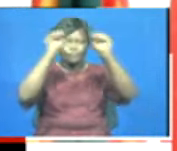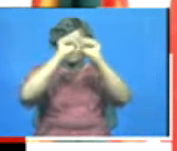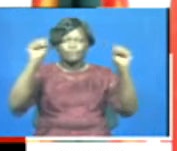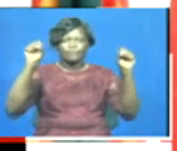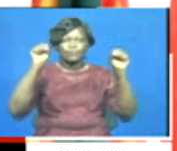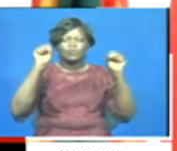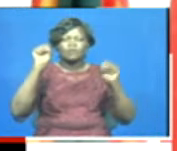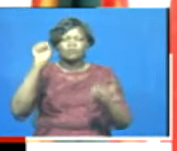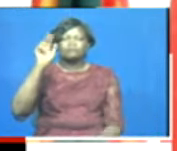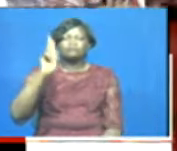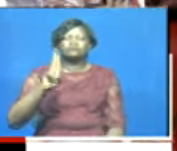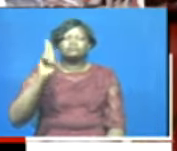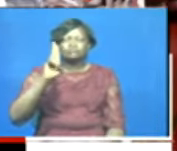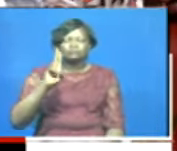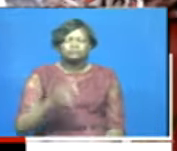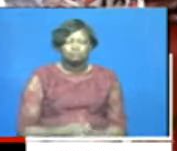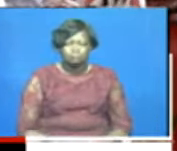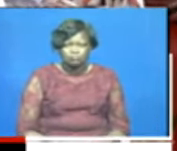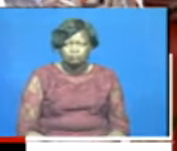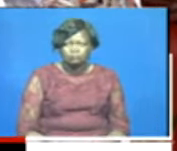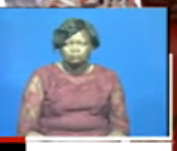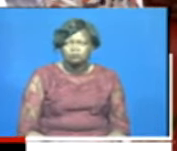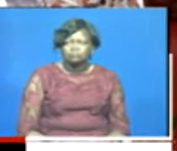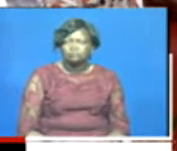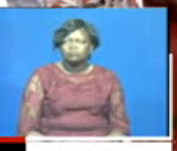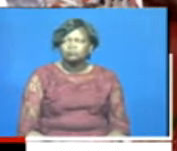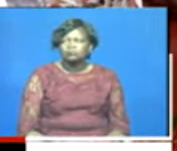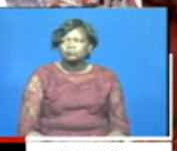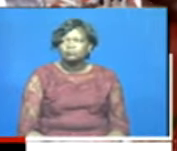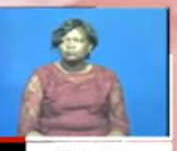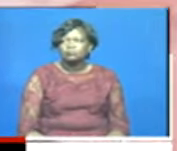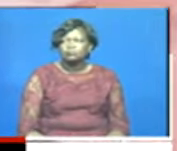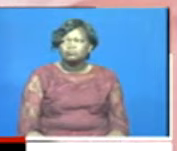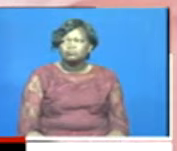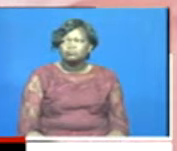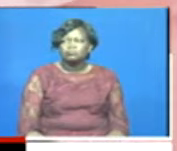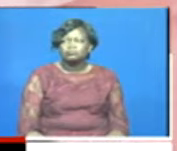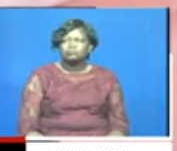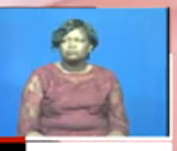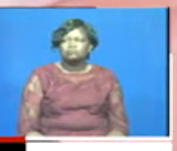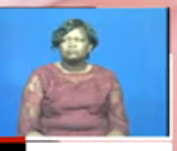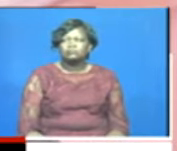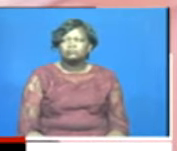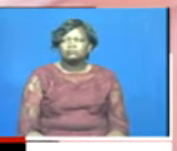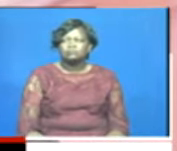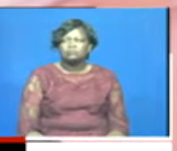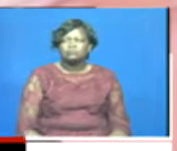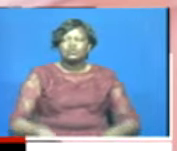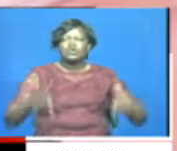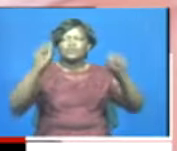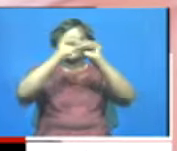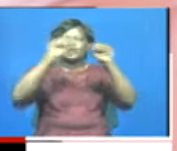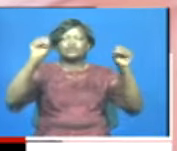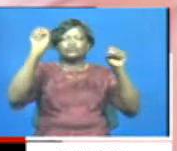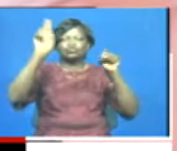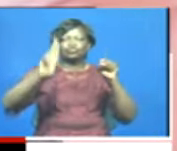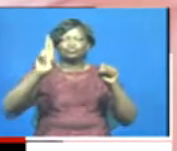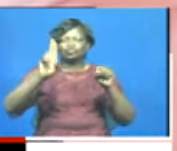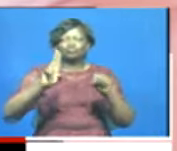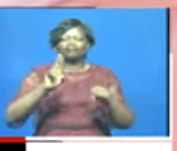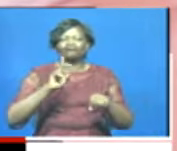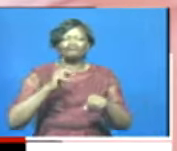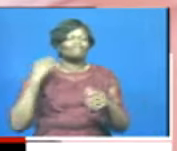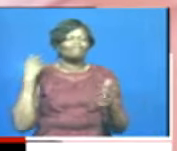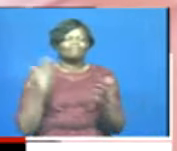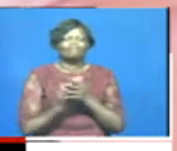Uhuru Muigai Kenyatta. Diaspora diplomacy, cultural diplomacy. President Kenyatta, during the last 10